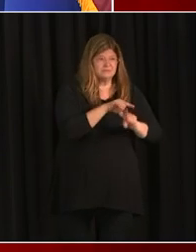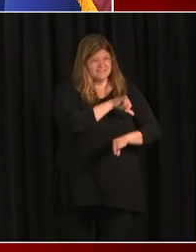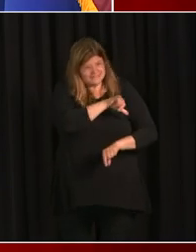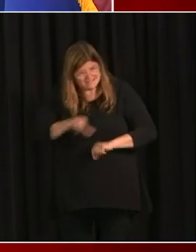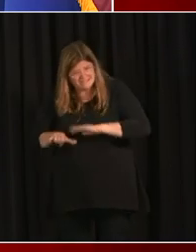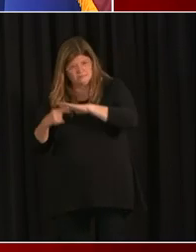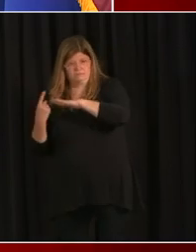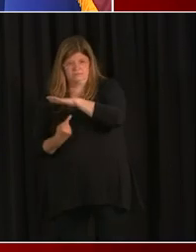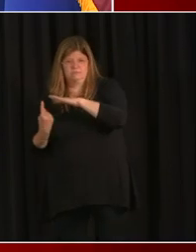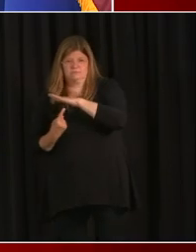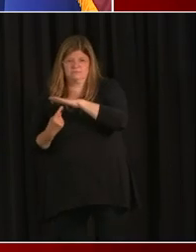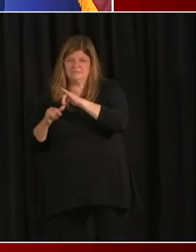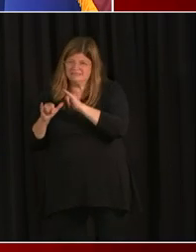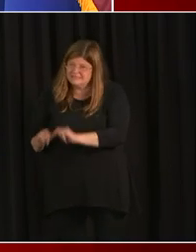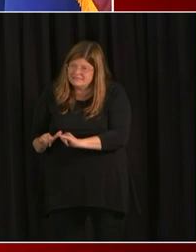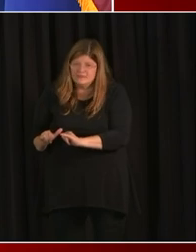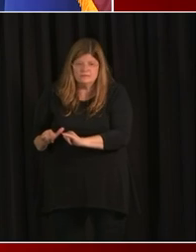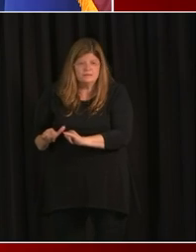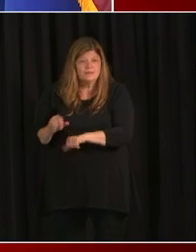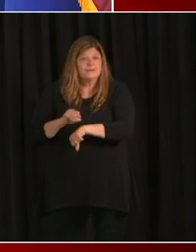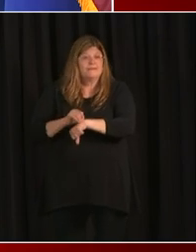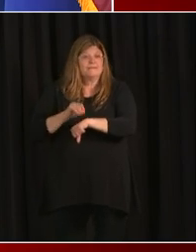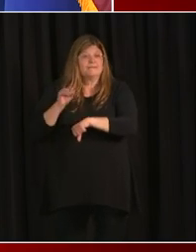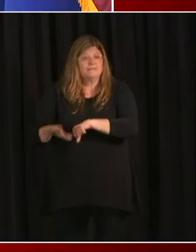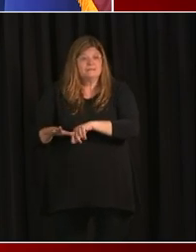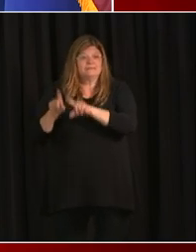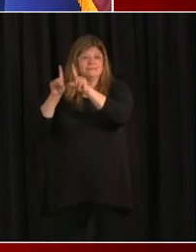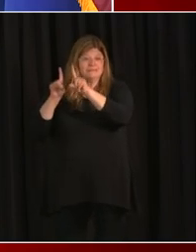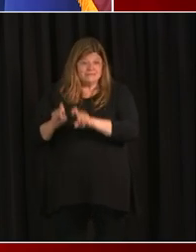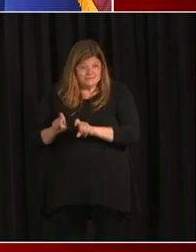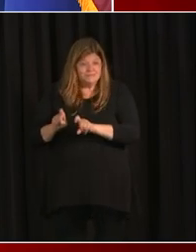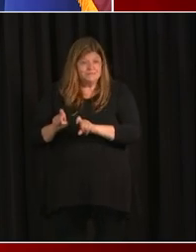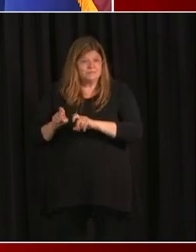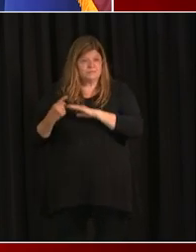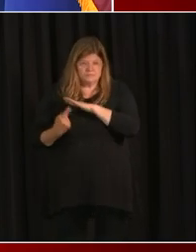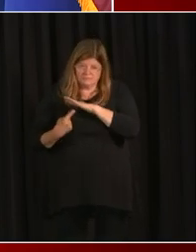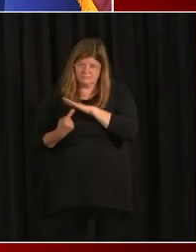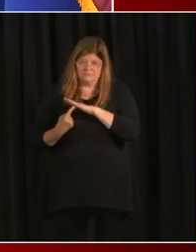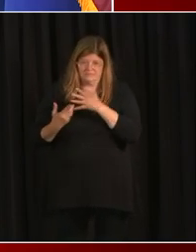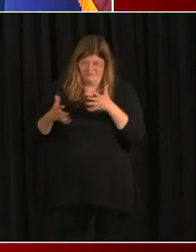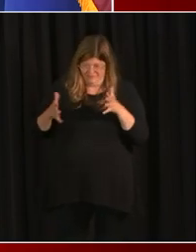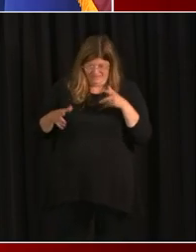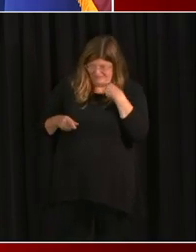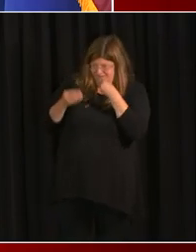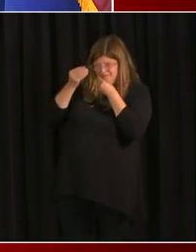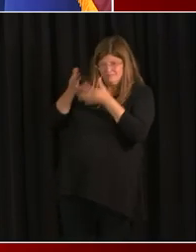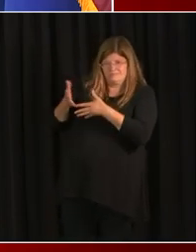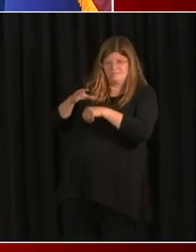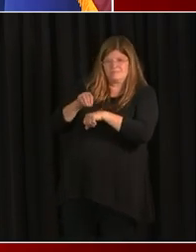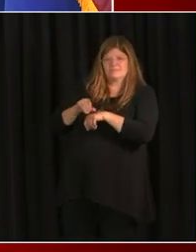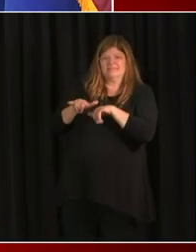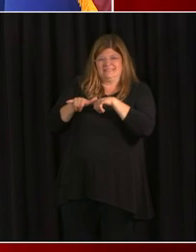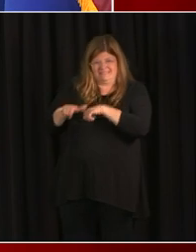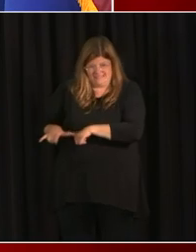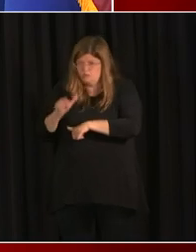if a healthcare professional has advised you to get a test, you should quarantine. So you should already be doing all of the things that if your test